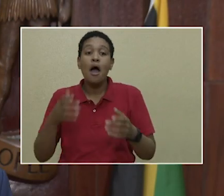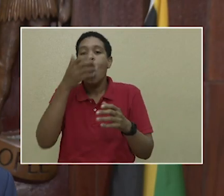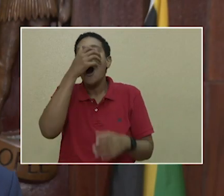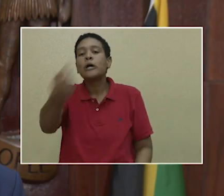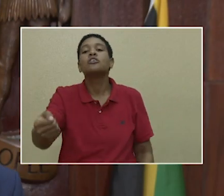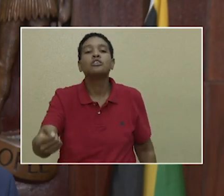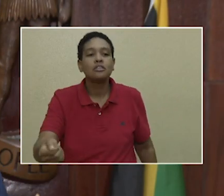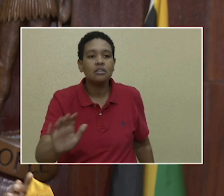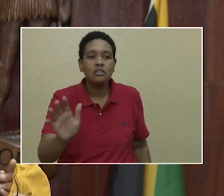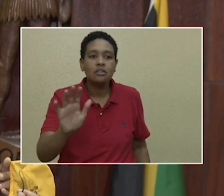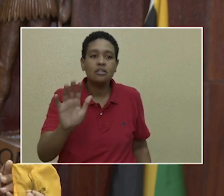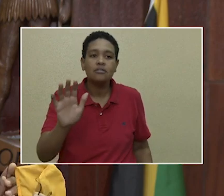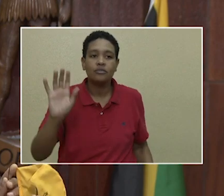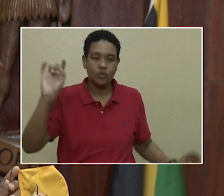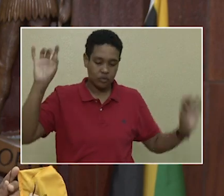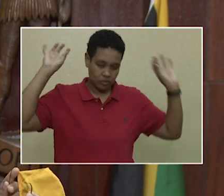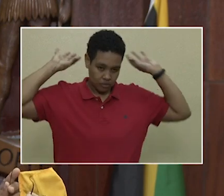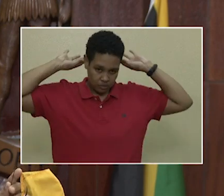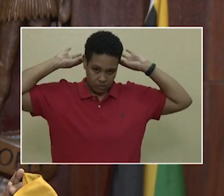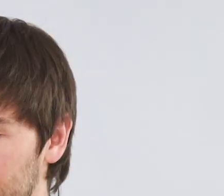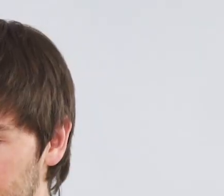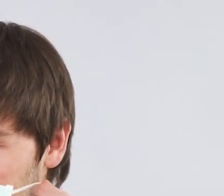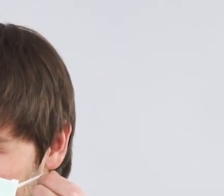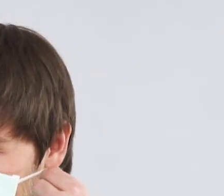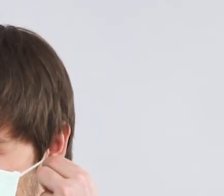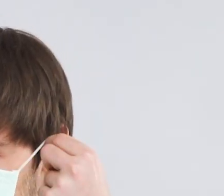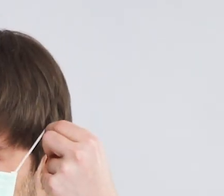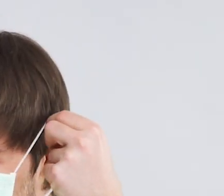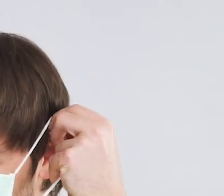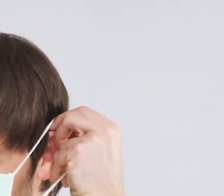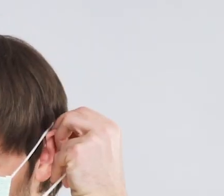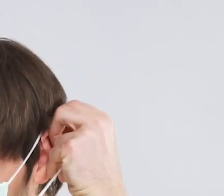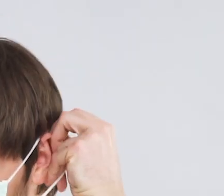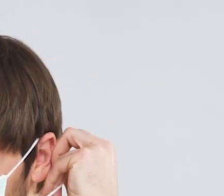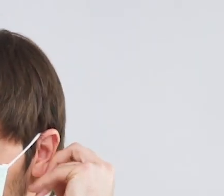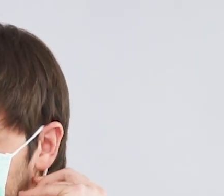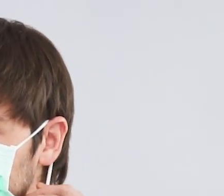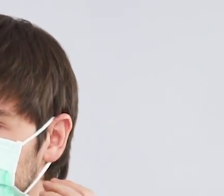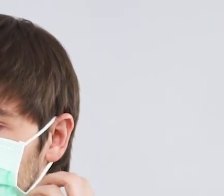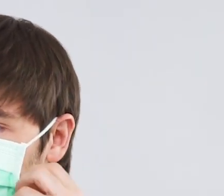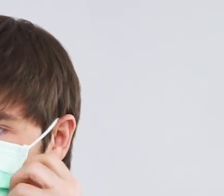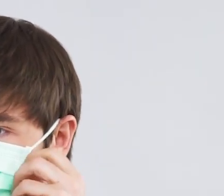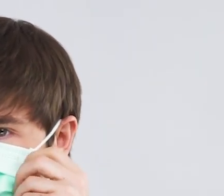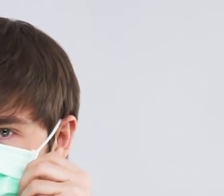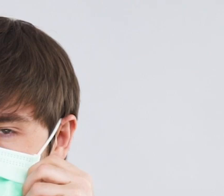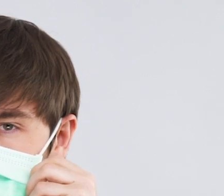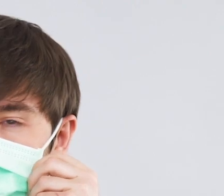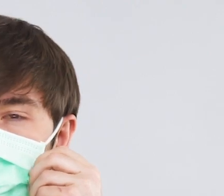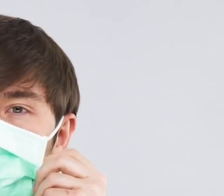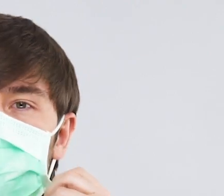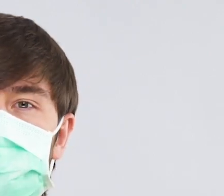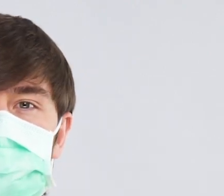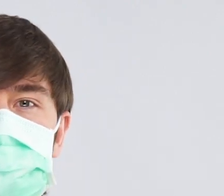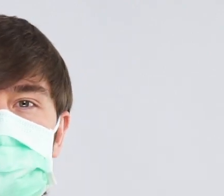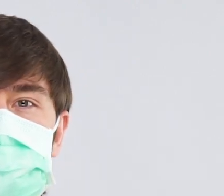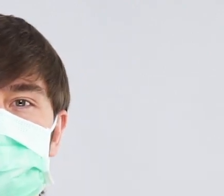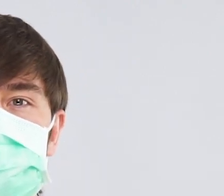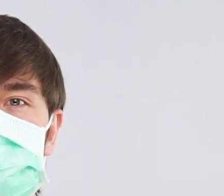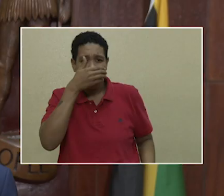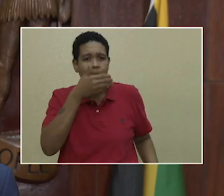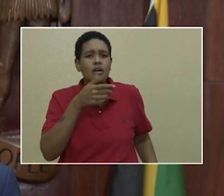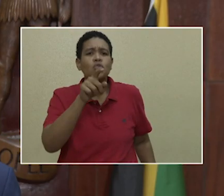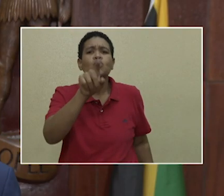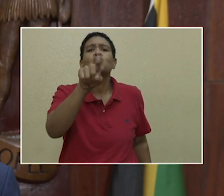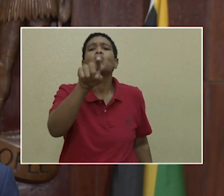off. You should take it off from here. If you're going to make that personal decision, then you